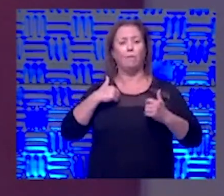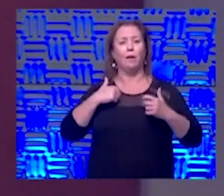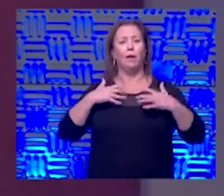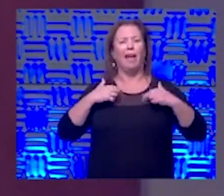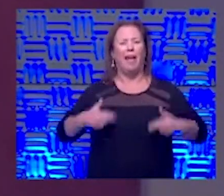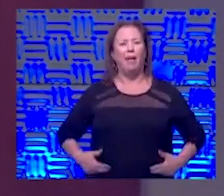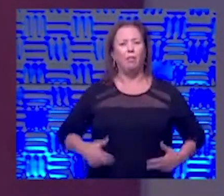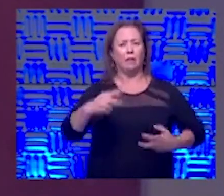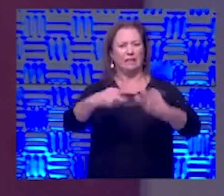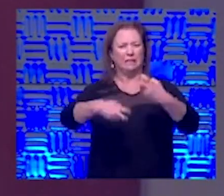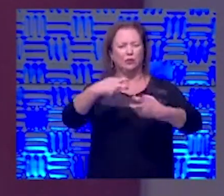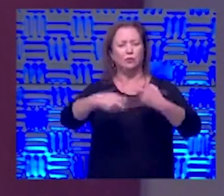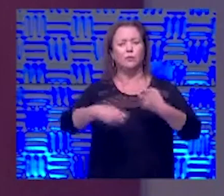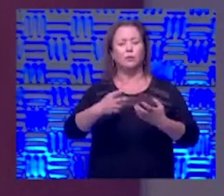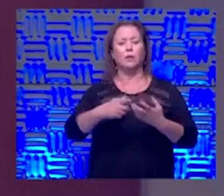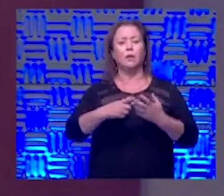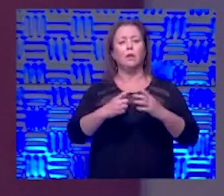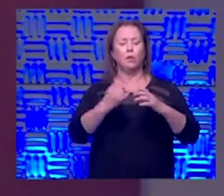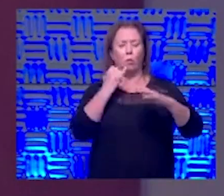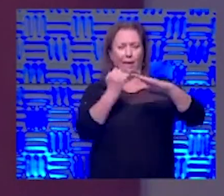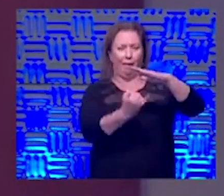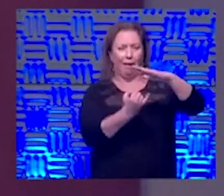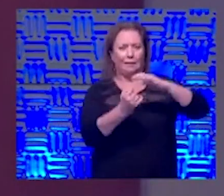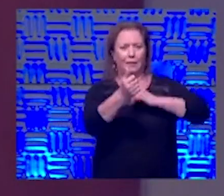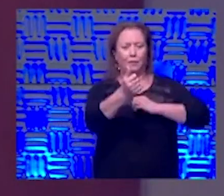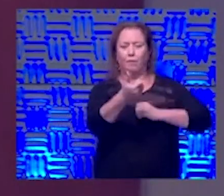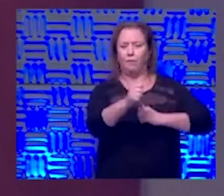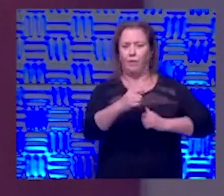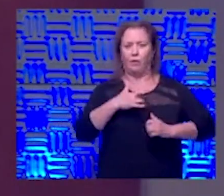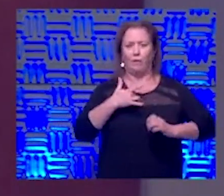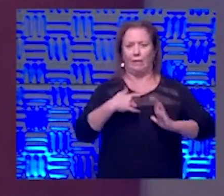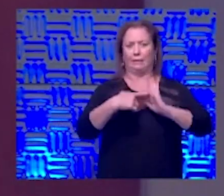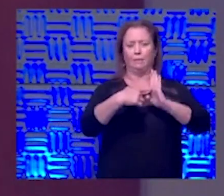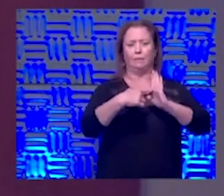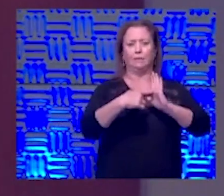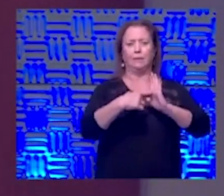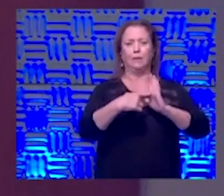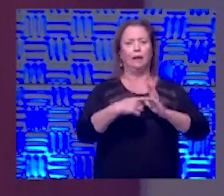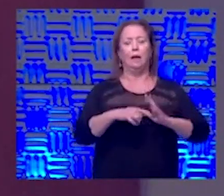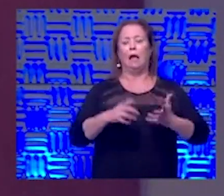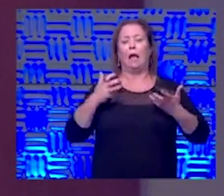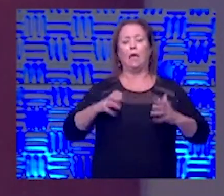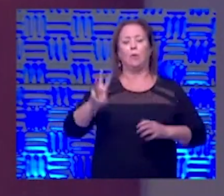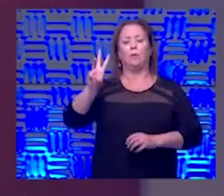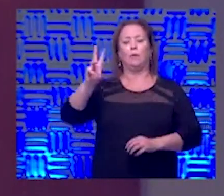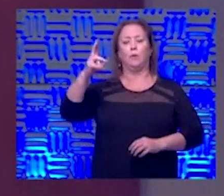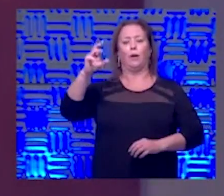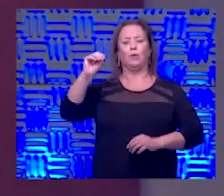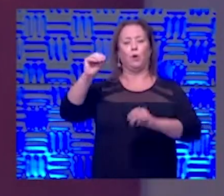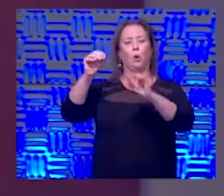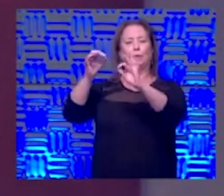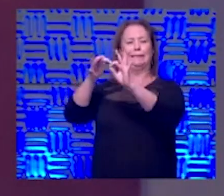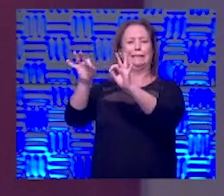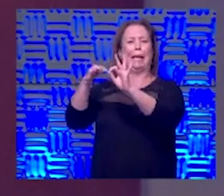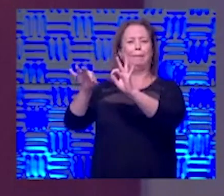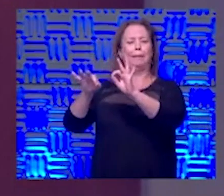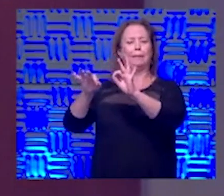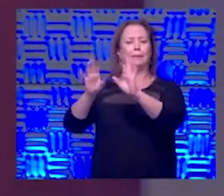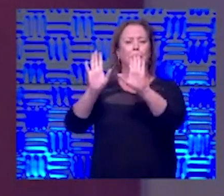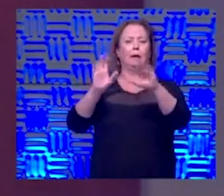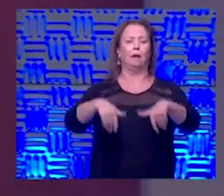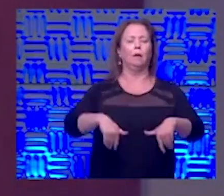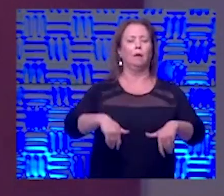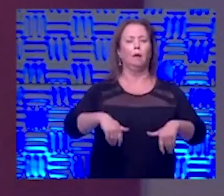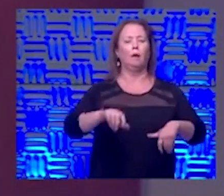you want to get tested, you want to isolate yourself if you have any symptoms. I don't want the WHO statement to be a reason to lax all